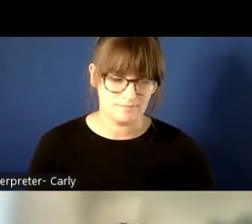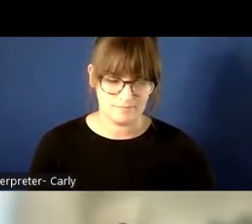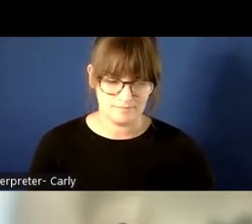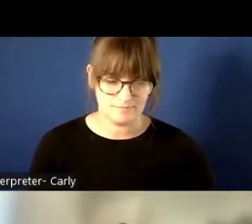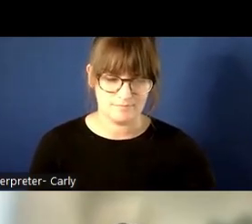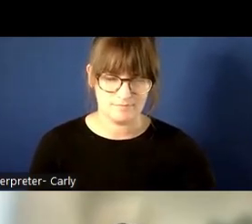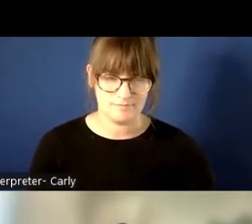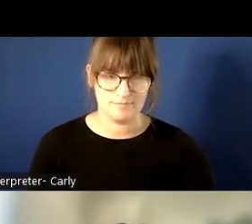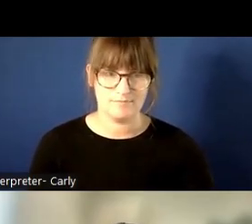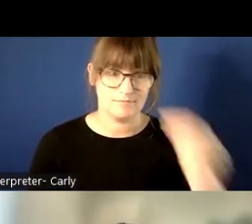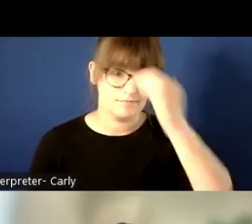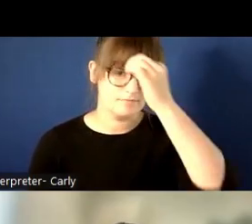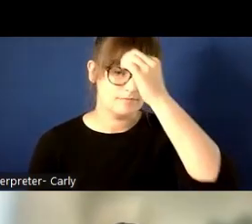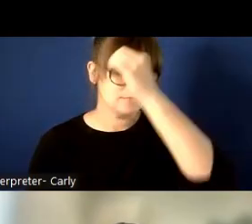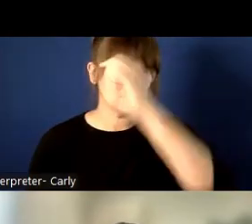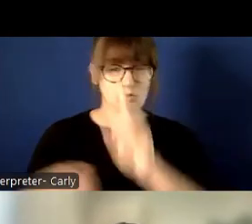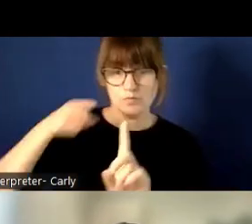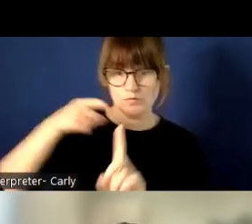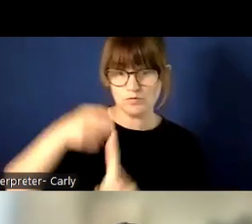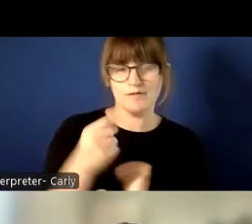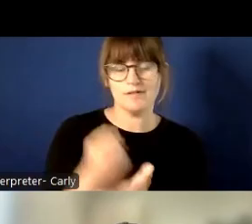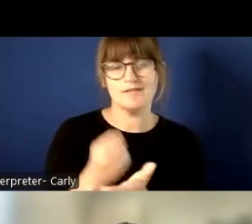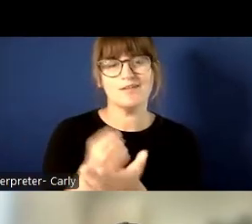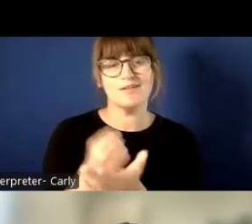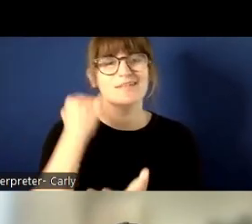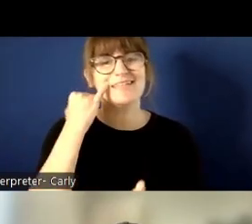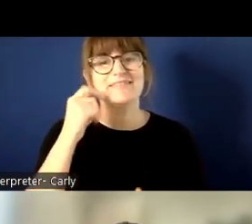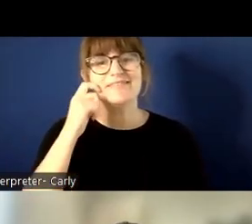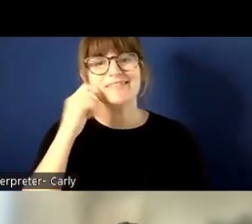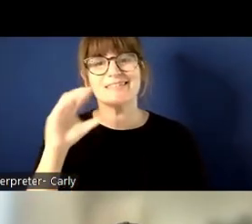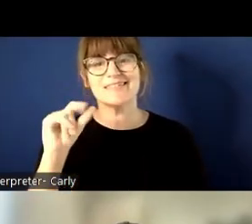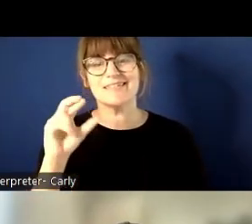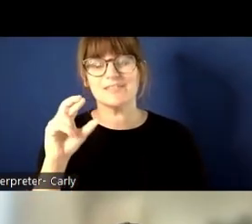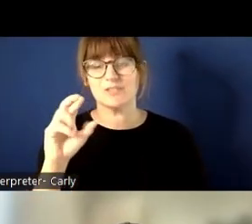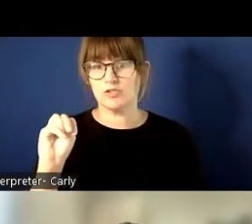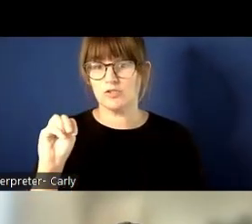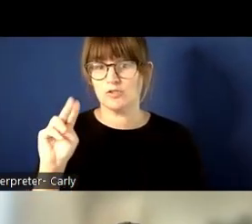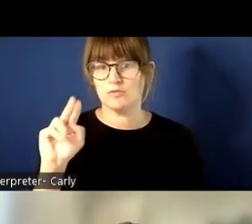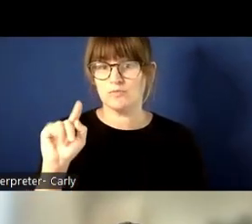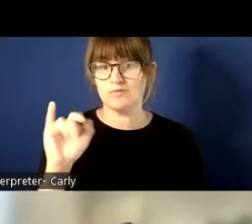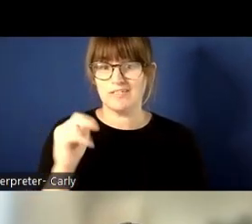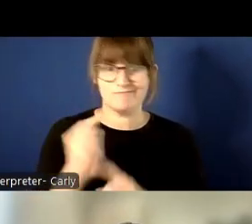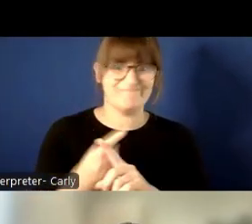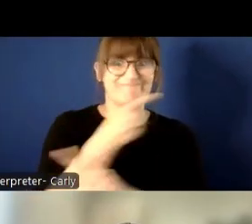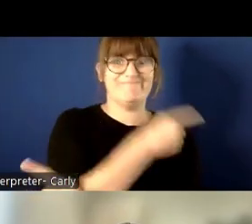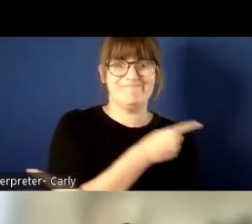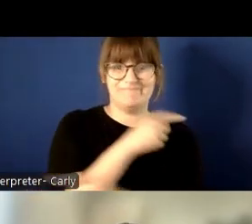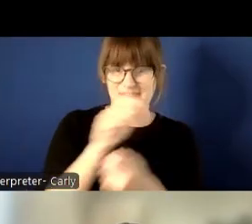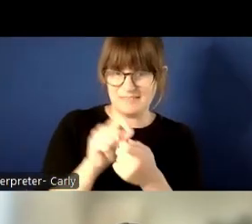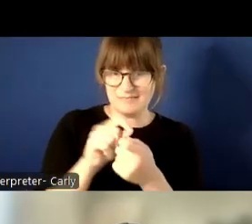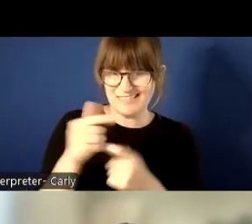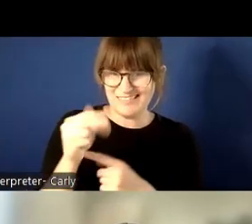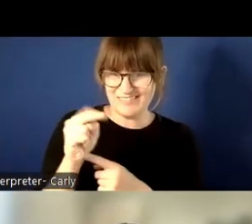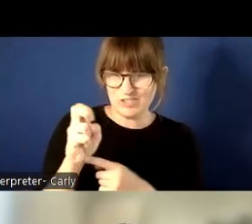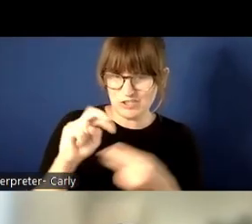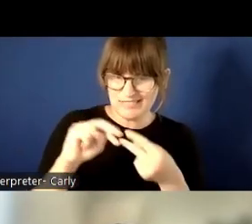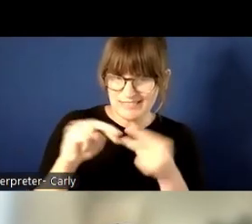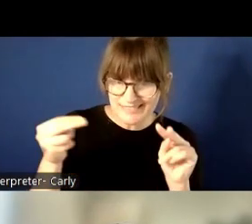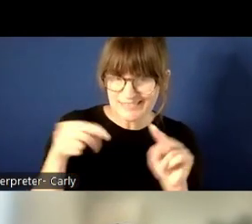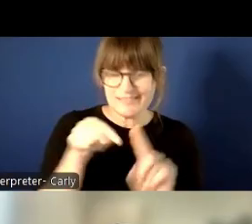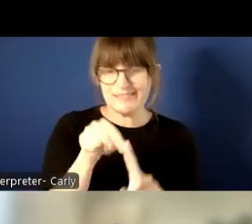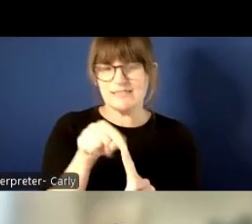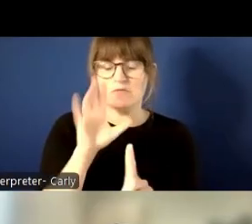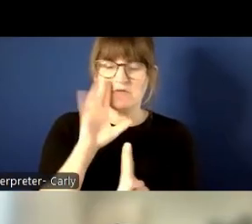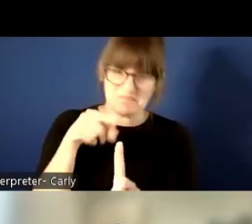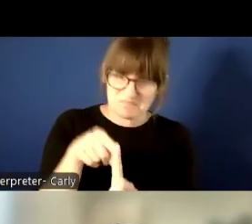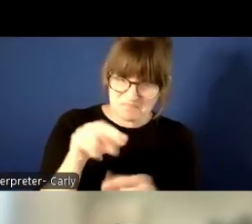skin cancers that have mutations in a very specific gene, and we want to target that gene. So we either do targeted therapy or sometimes we'll